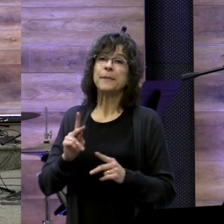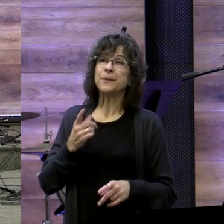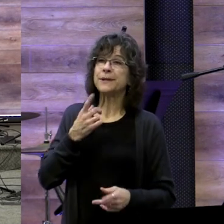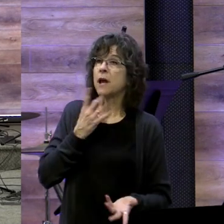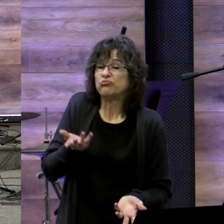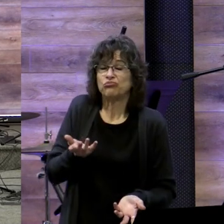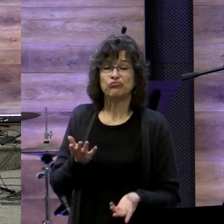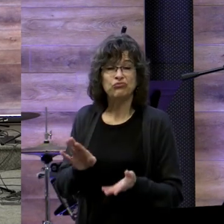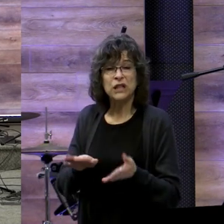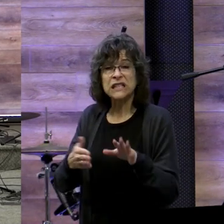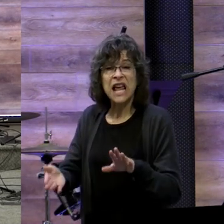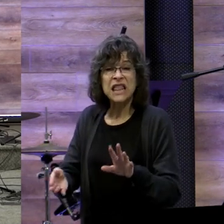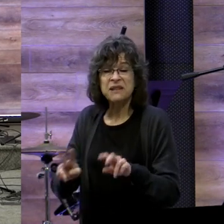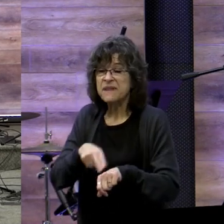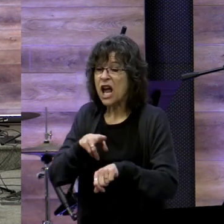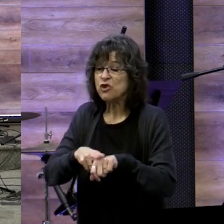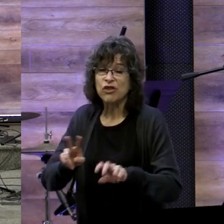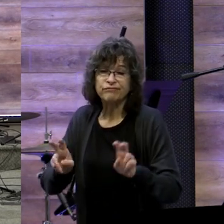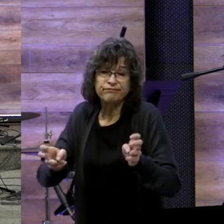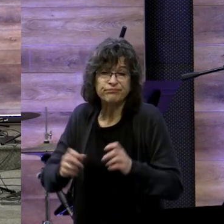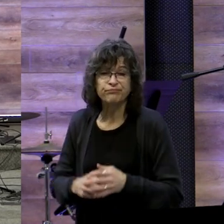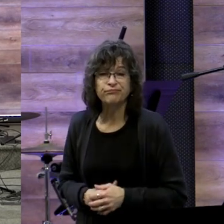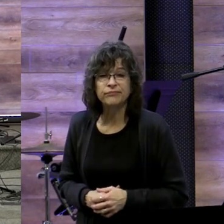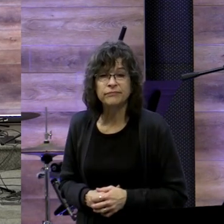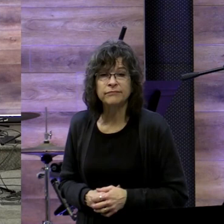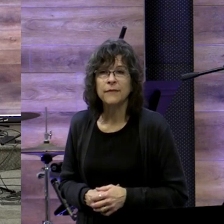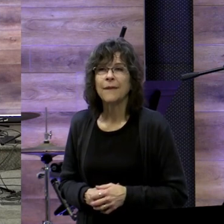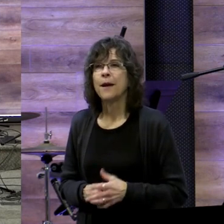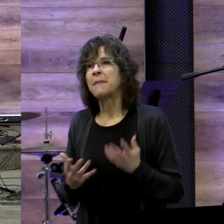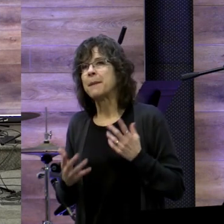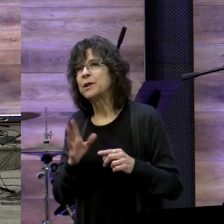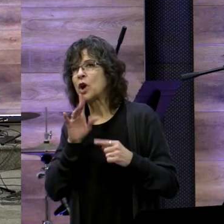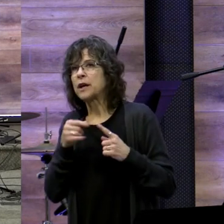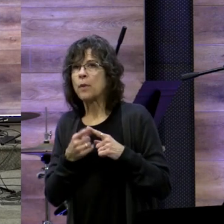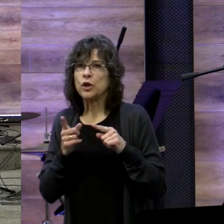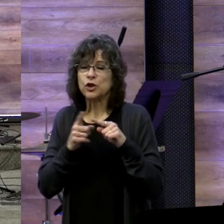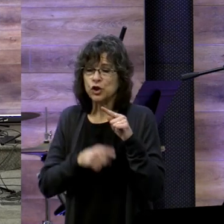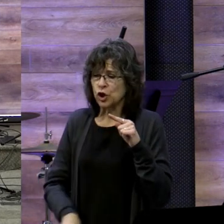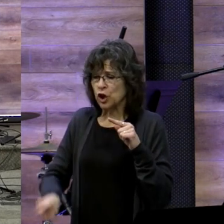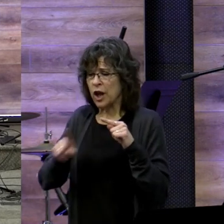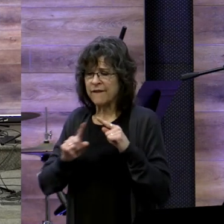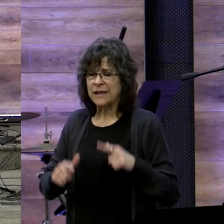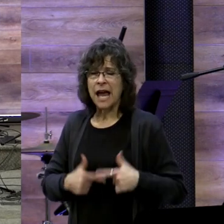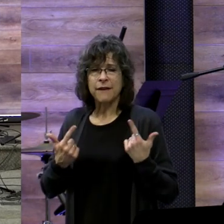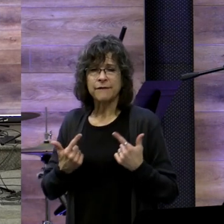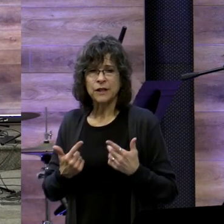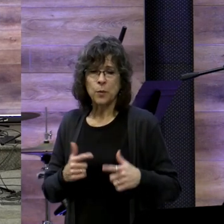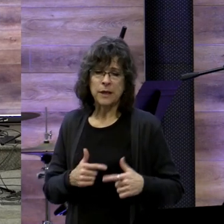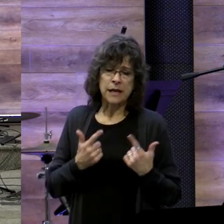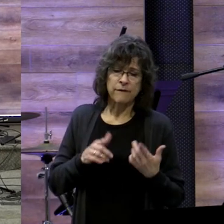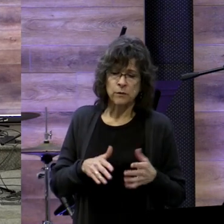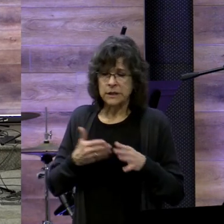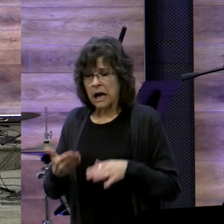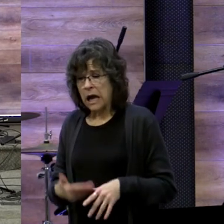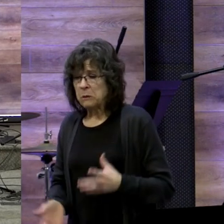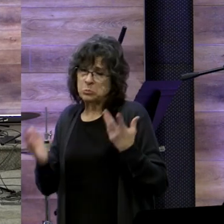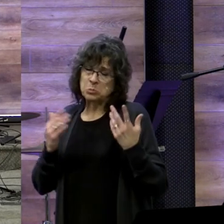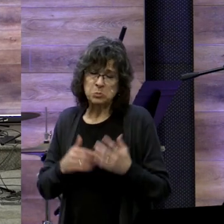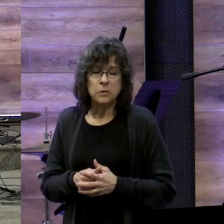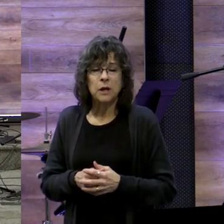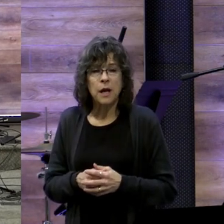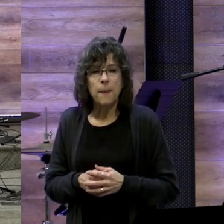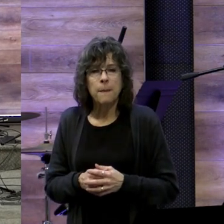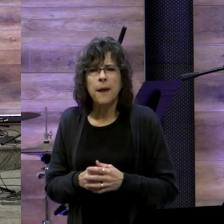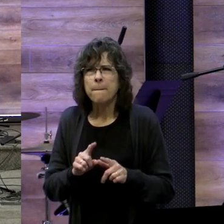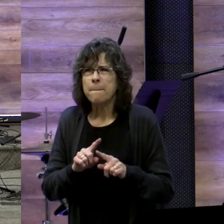life. They might even give you some circle of life mumbo jumbo. But if we are to understand